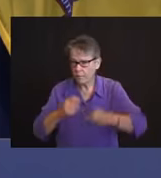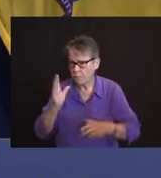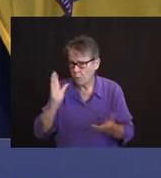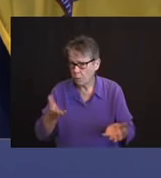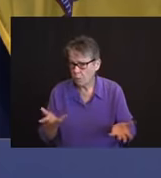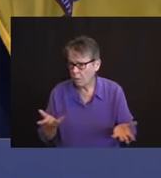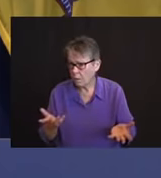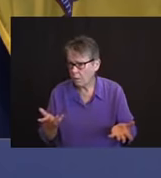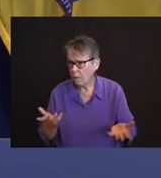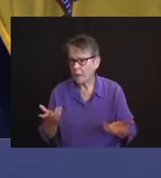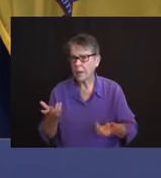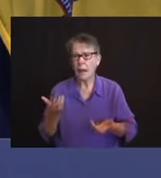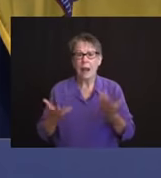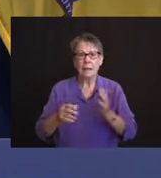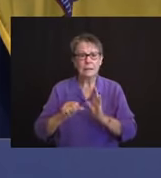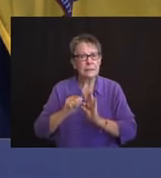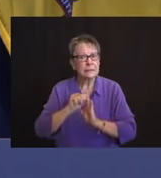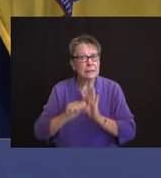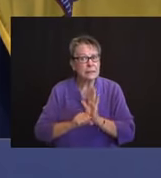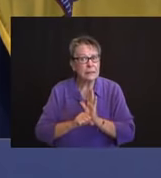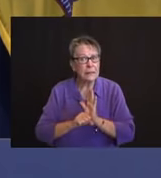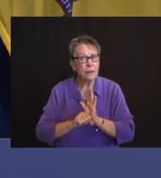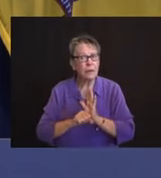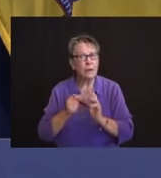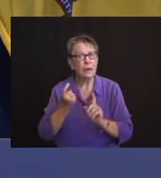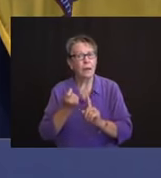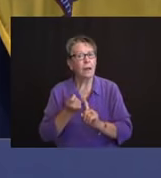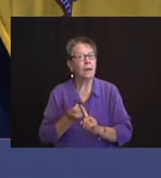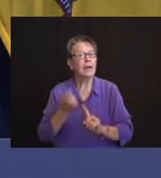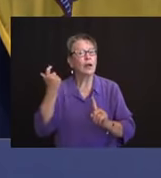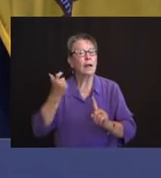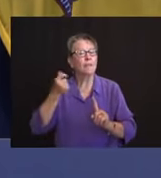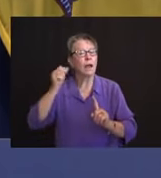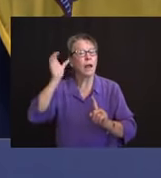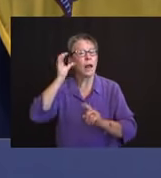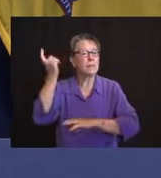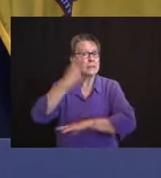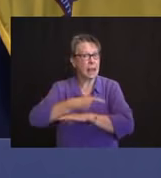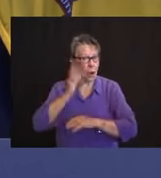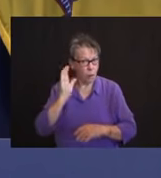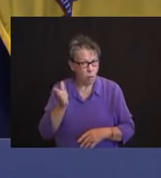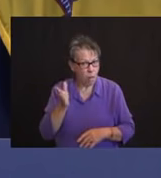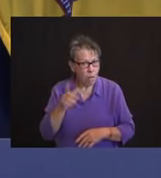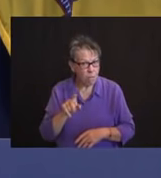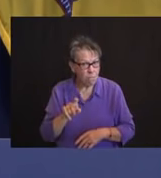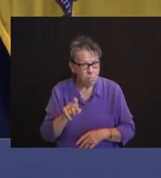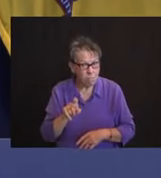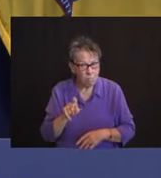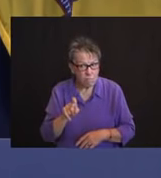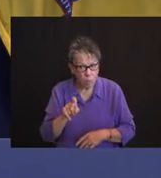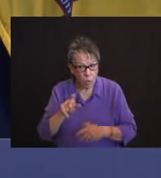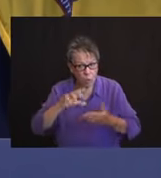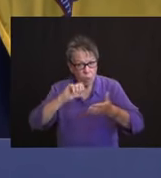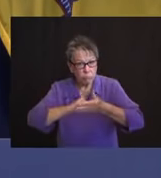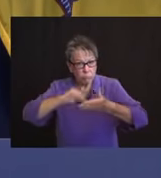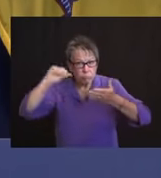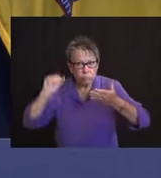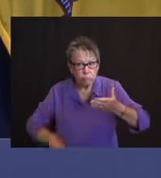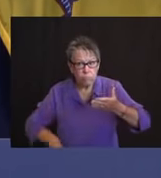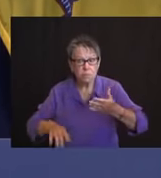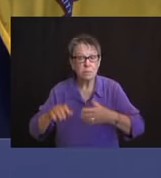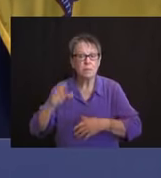holiday? And have you yourself ruled out in participating in any Columbus Day events this year? Or next? I'm not exactly sure when